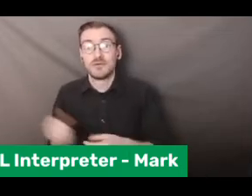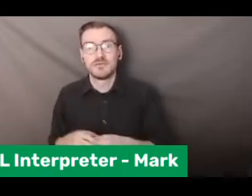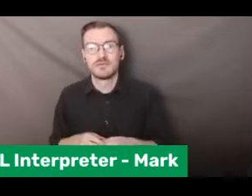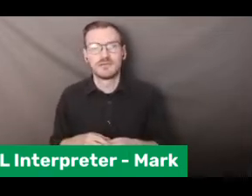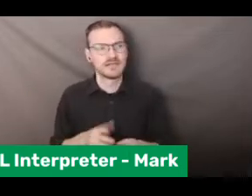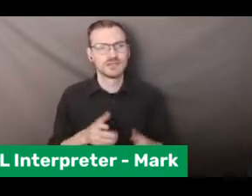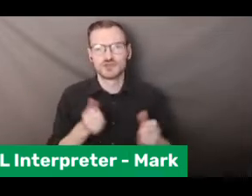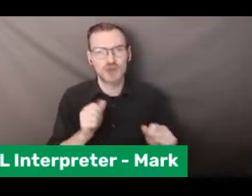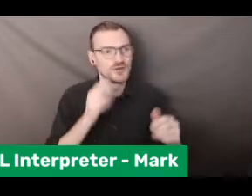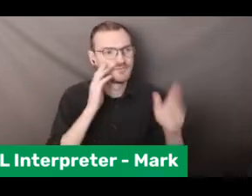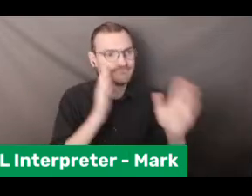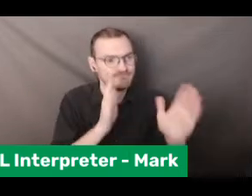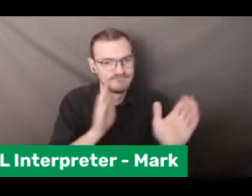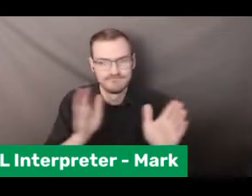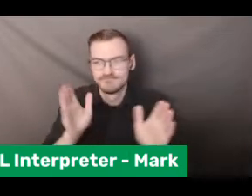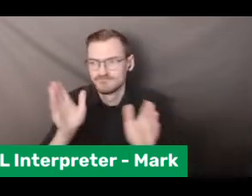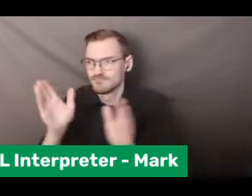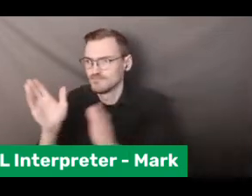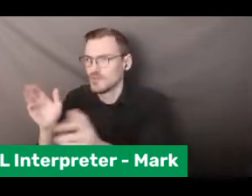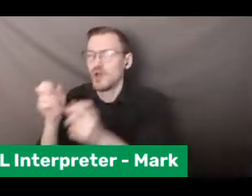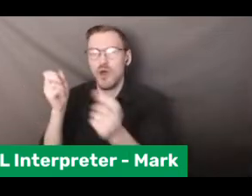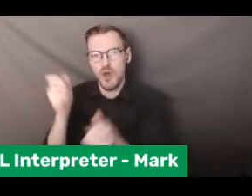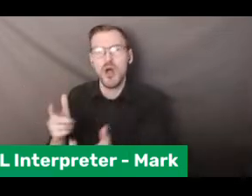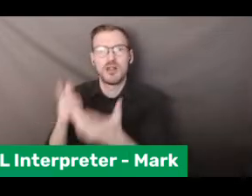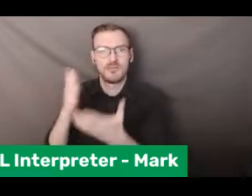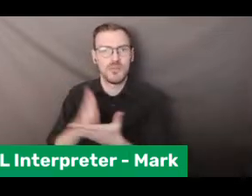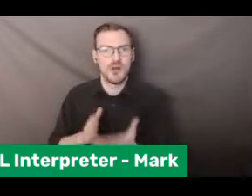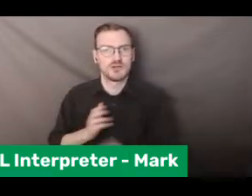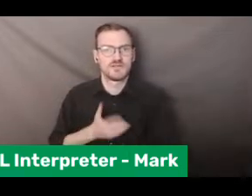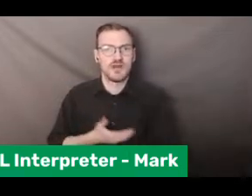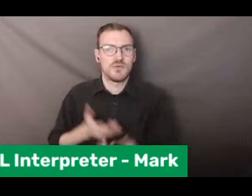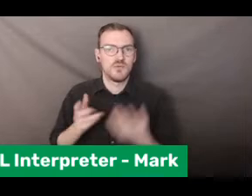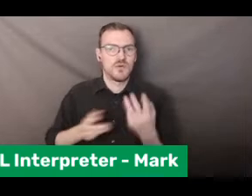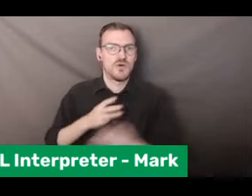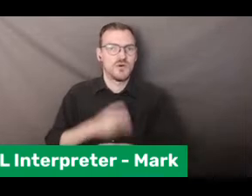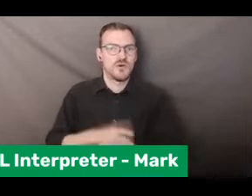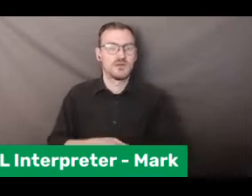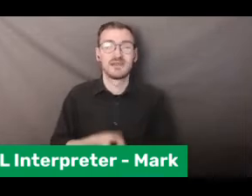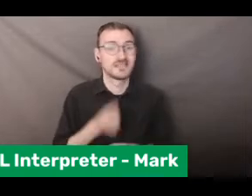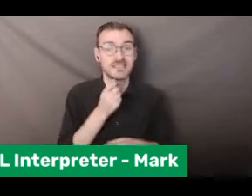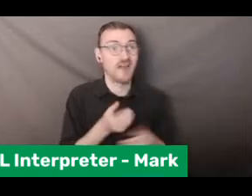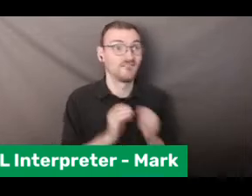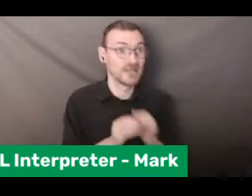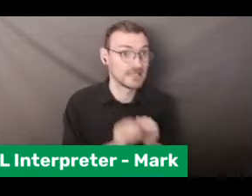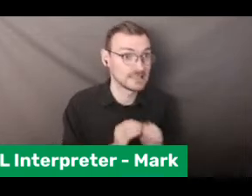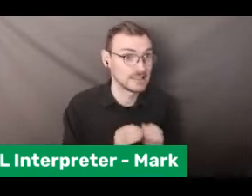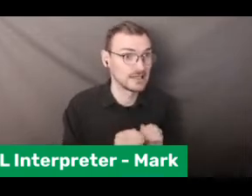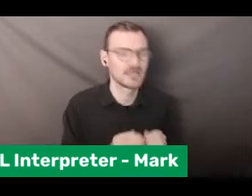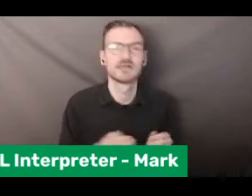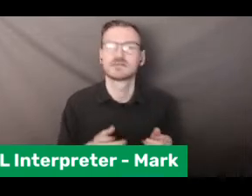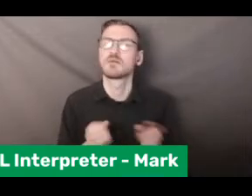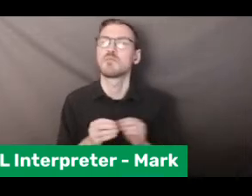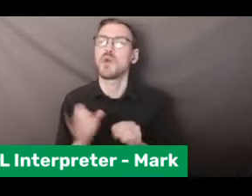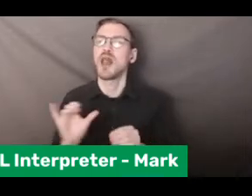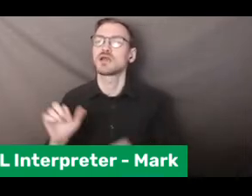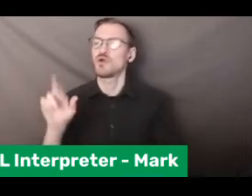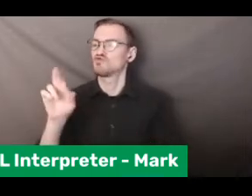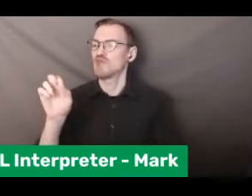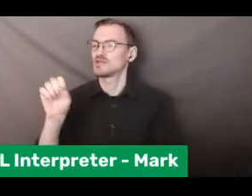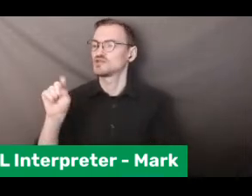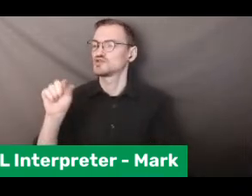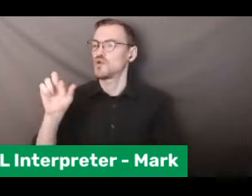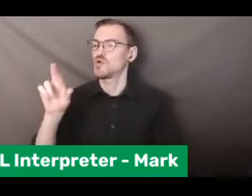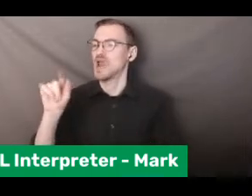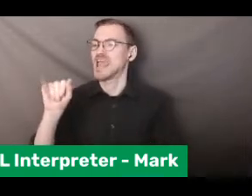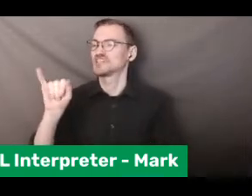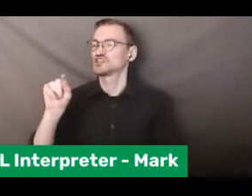not a fixing, it's a restoration. Because humans are humans. Like I said, it's hardwired in our